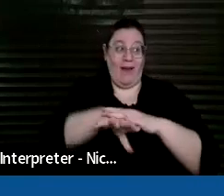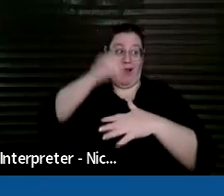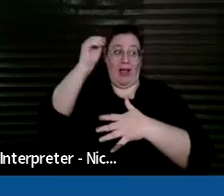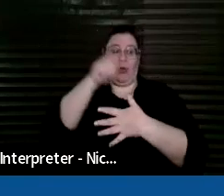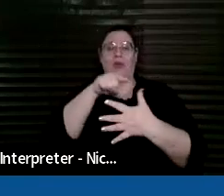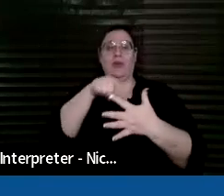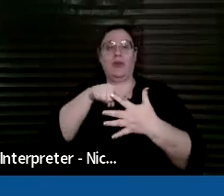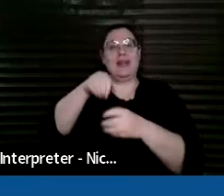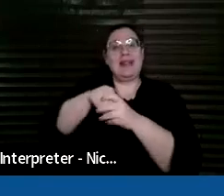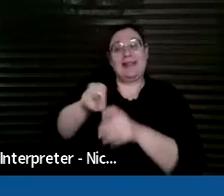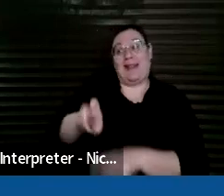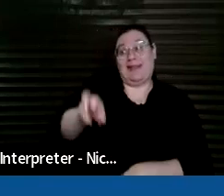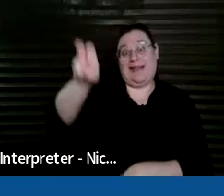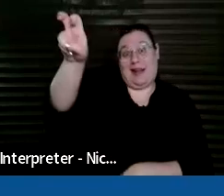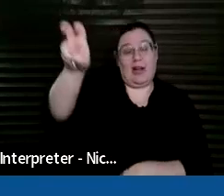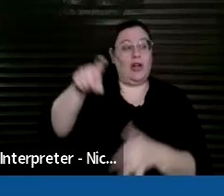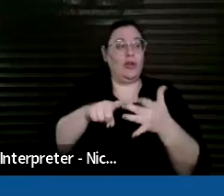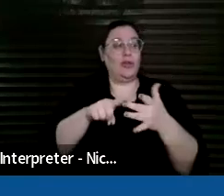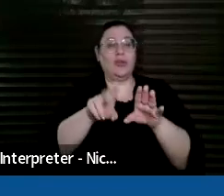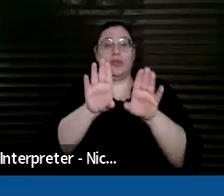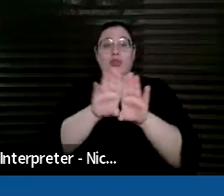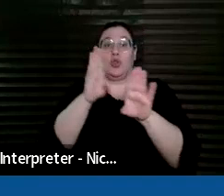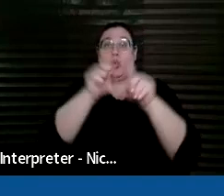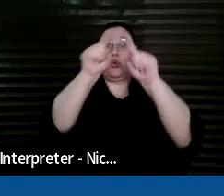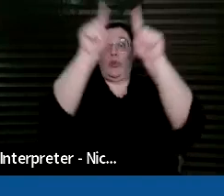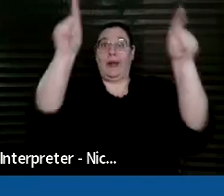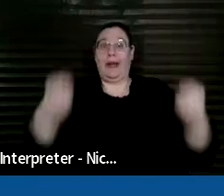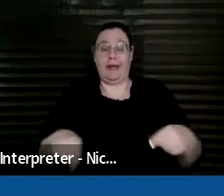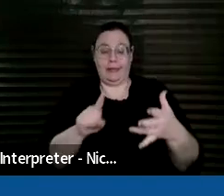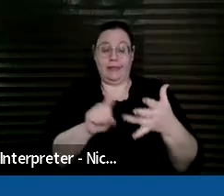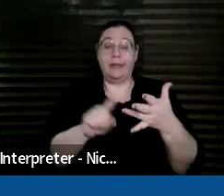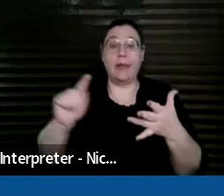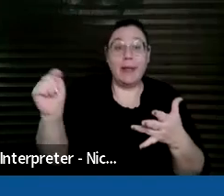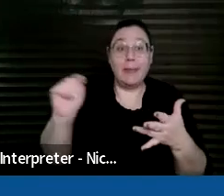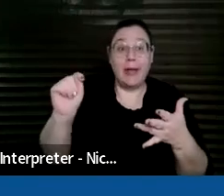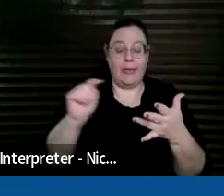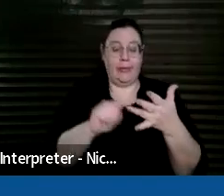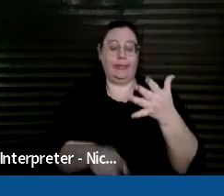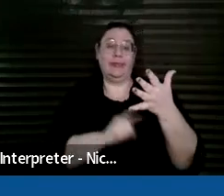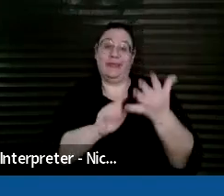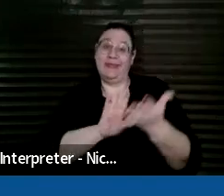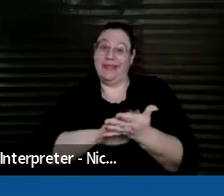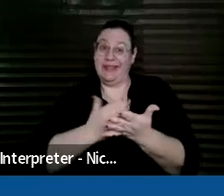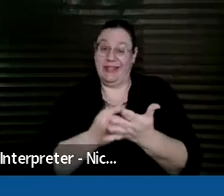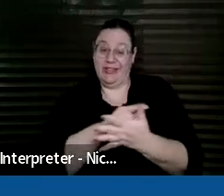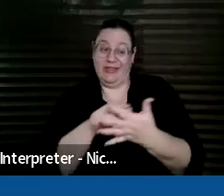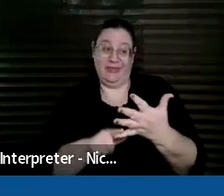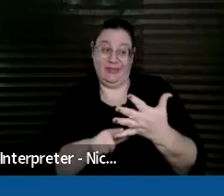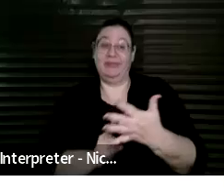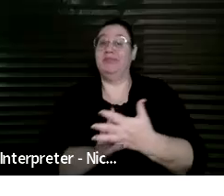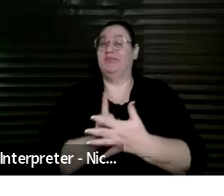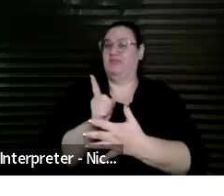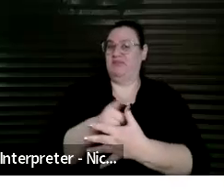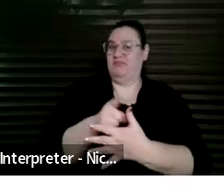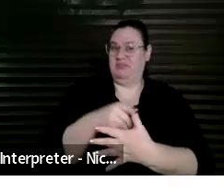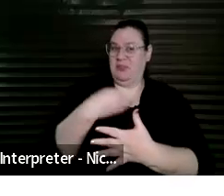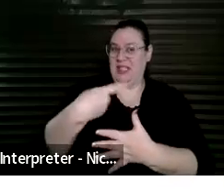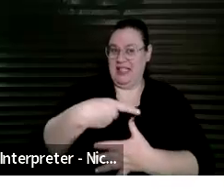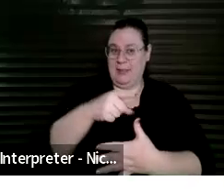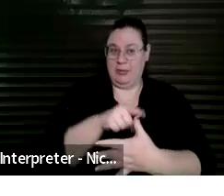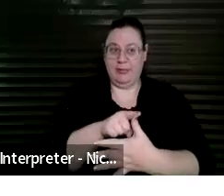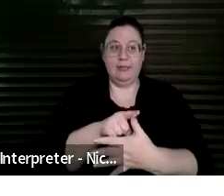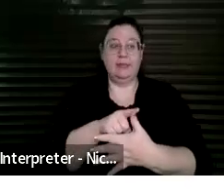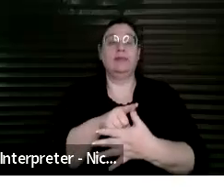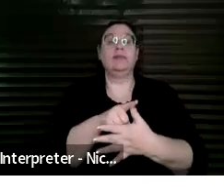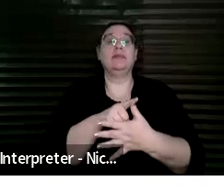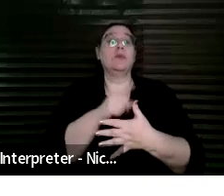doorways, bathrooms, and kitchens. Challenge 1. Access in and out of the home